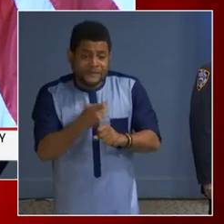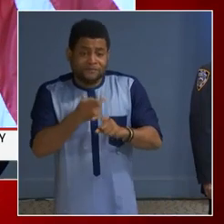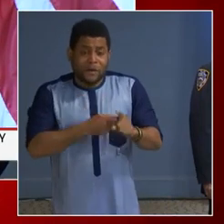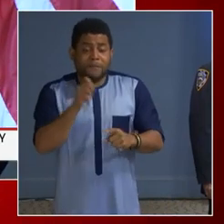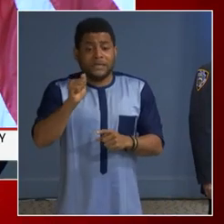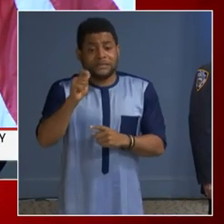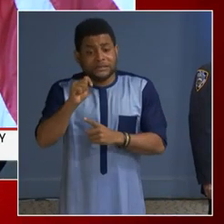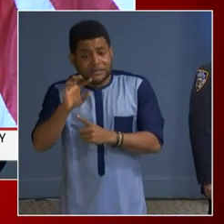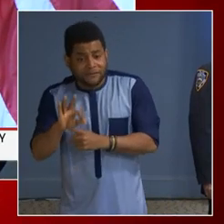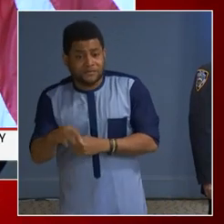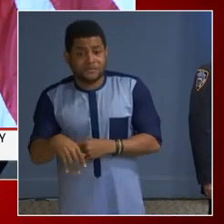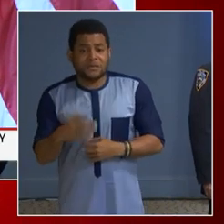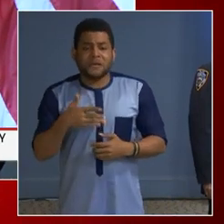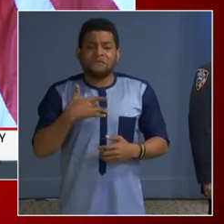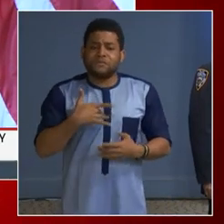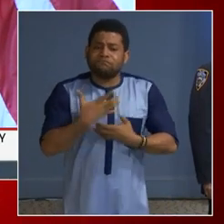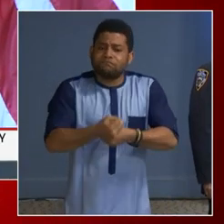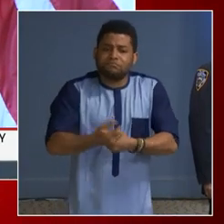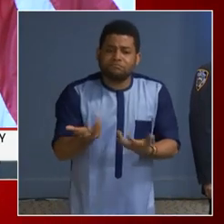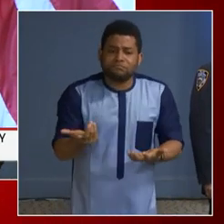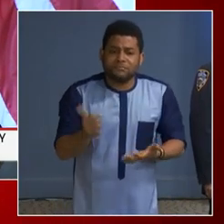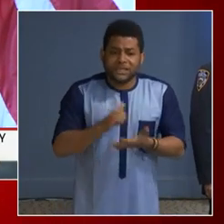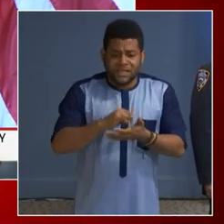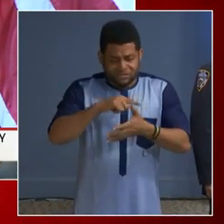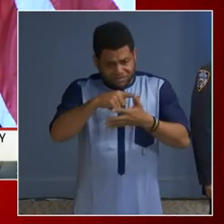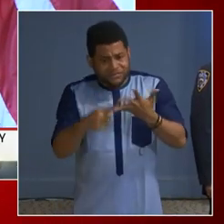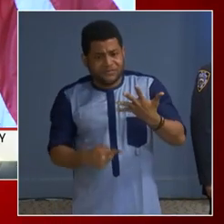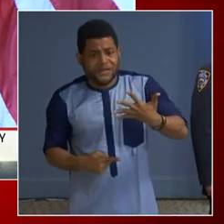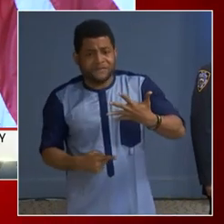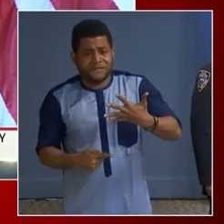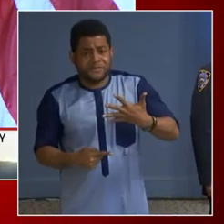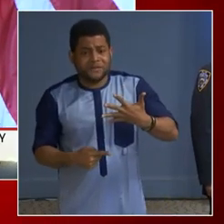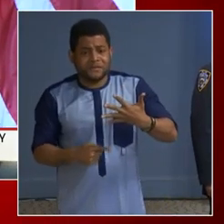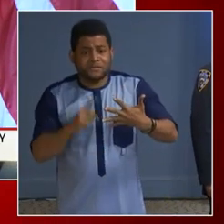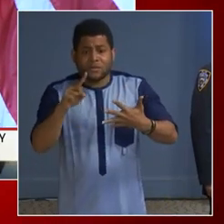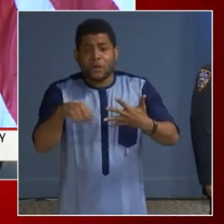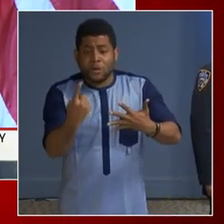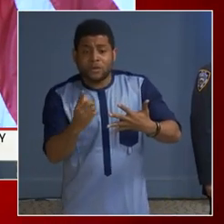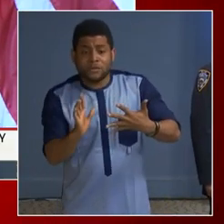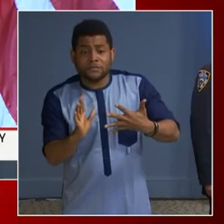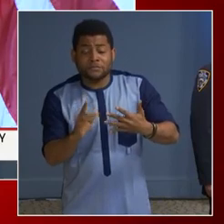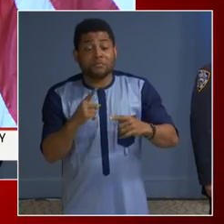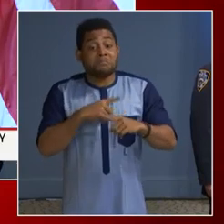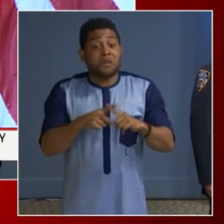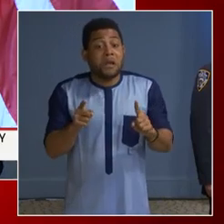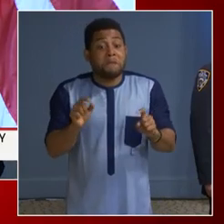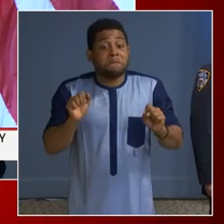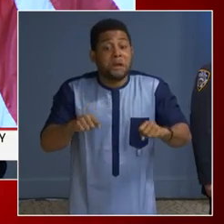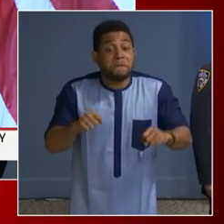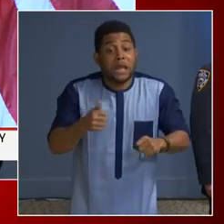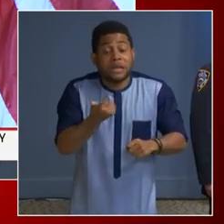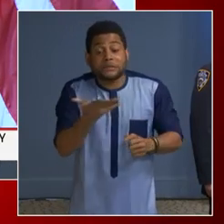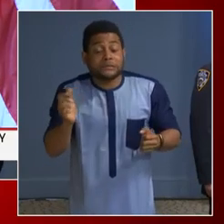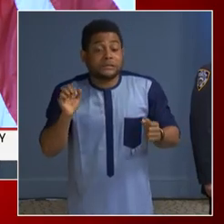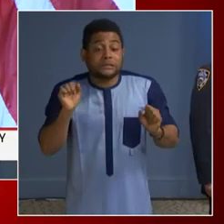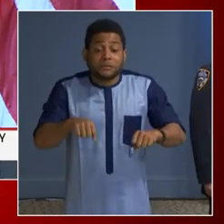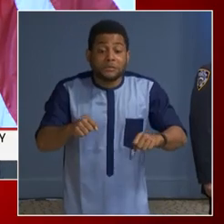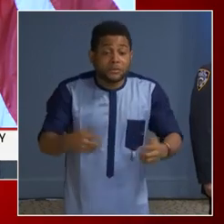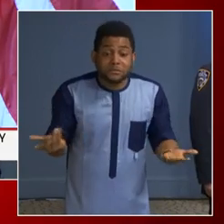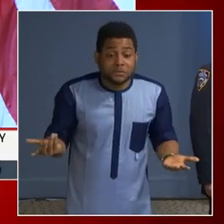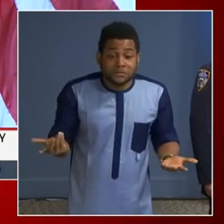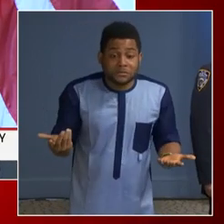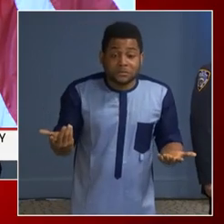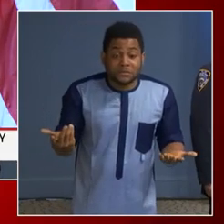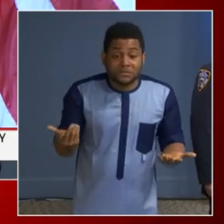feel confident about these individuals. But like there is a possibility that anything is possible. Certainly, if there's a